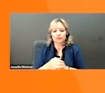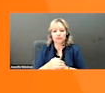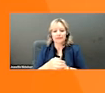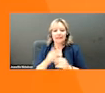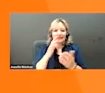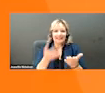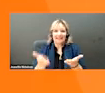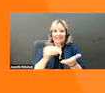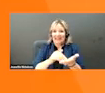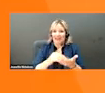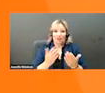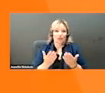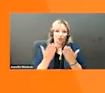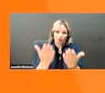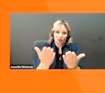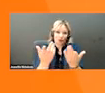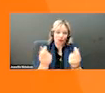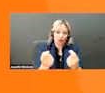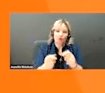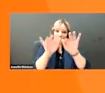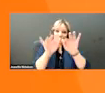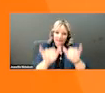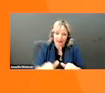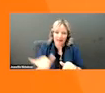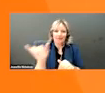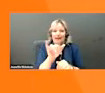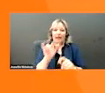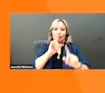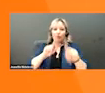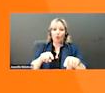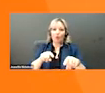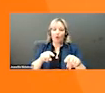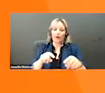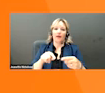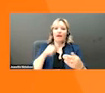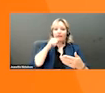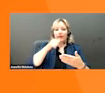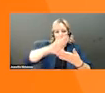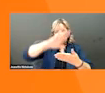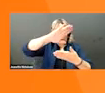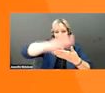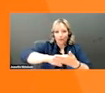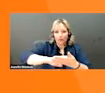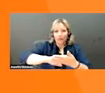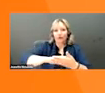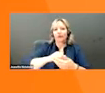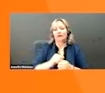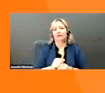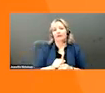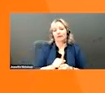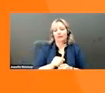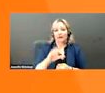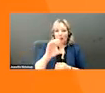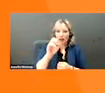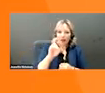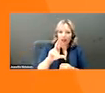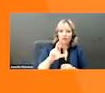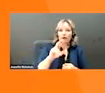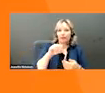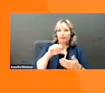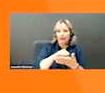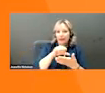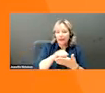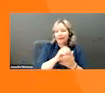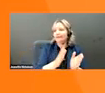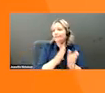page, you've got your table of contents, you've got your letter of introduction. This is what I'm about, with a few highlights. This is what our business